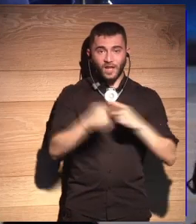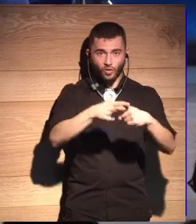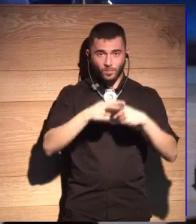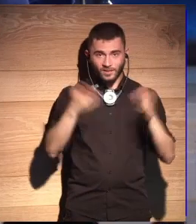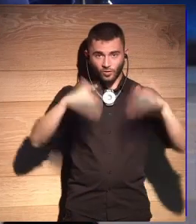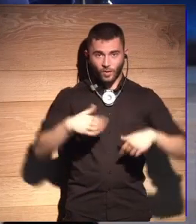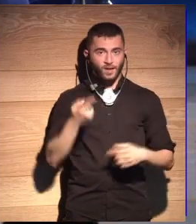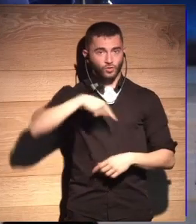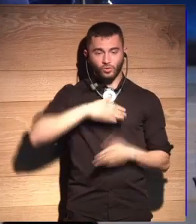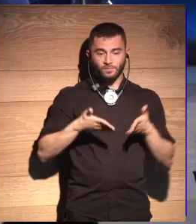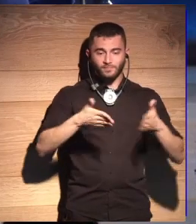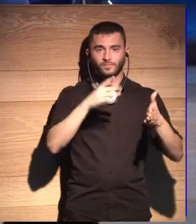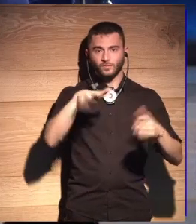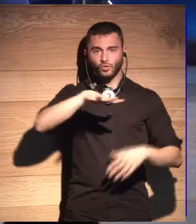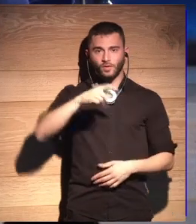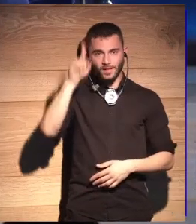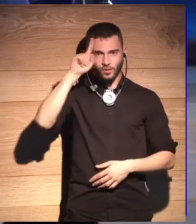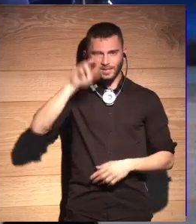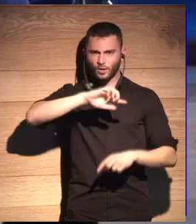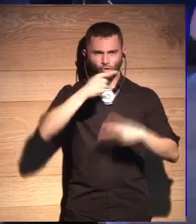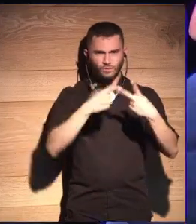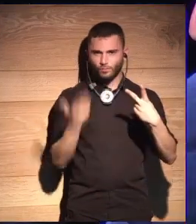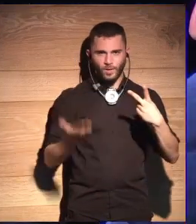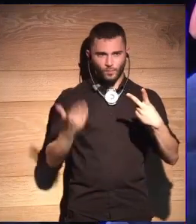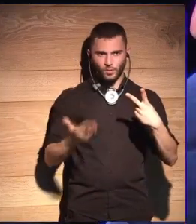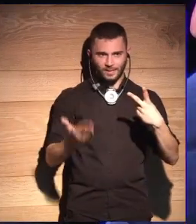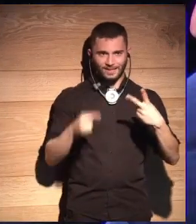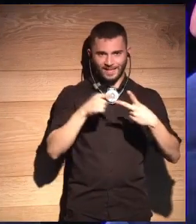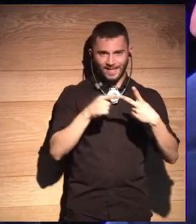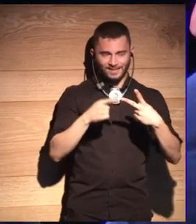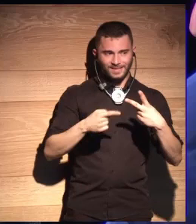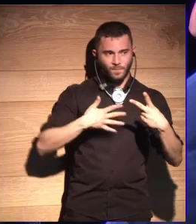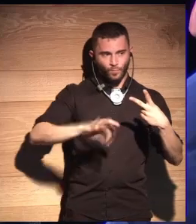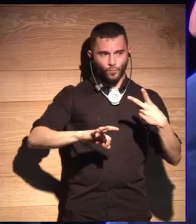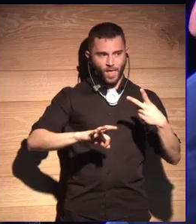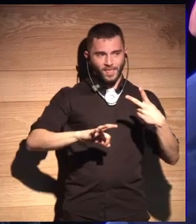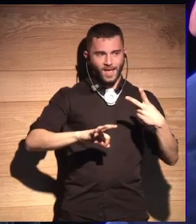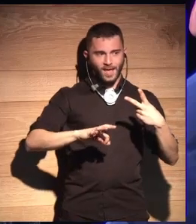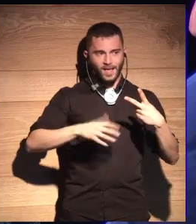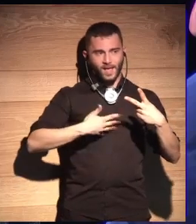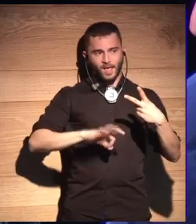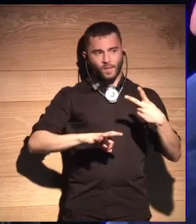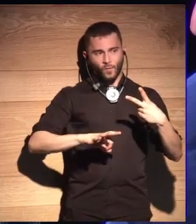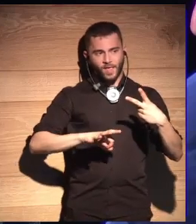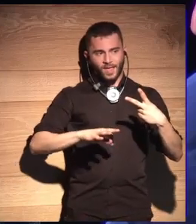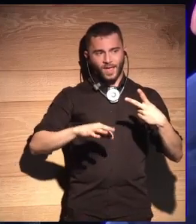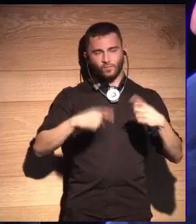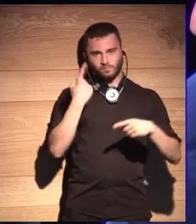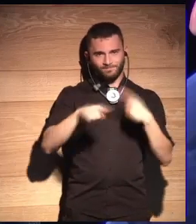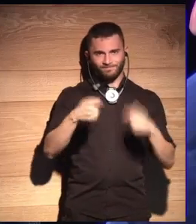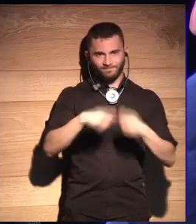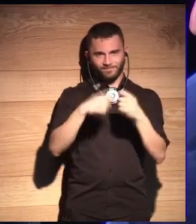have a shared meaning, we cannot know where we are heading towards. And secondly, and this is perhaps one of